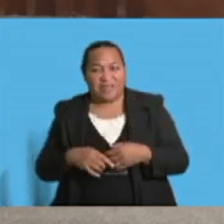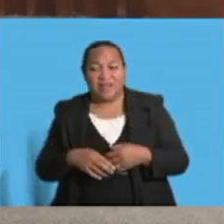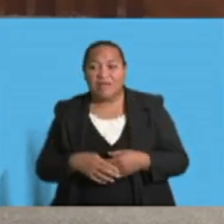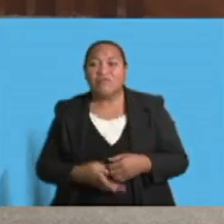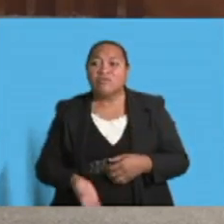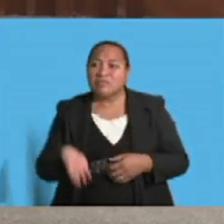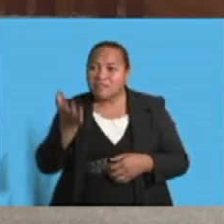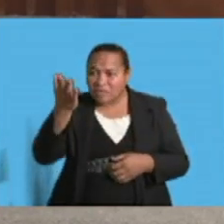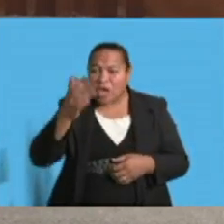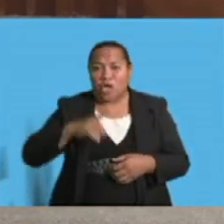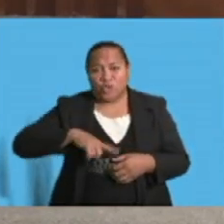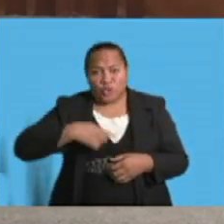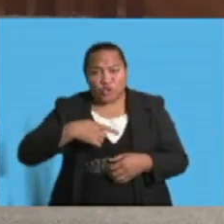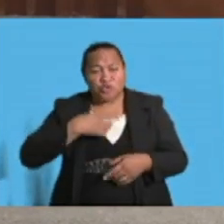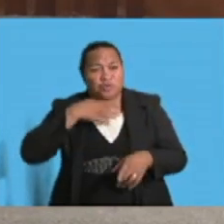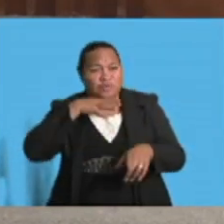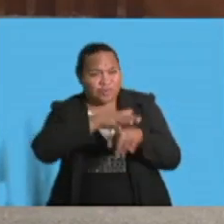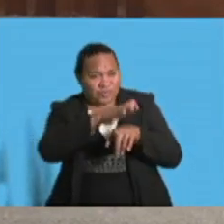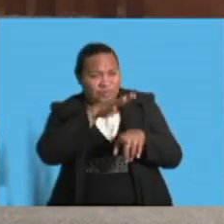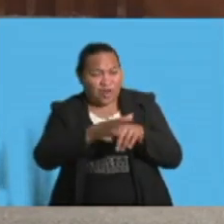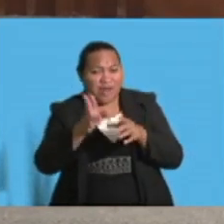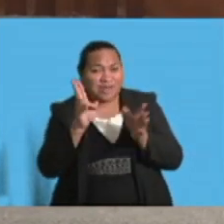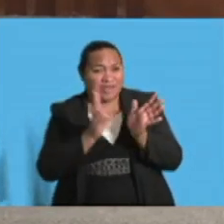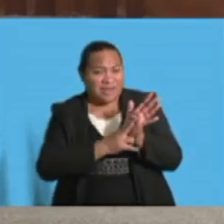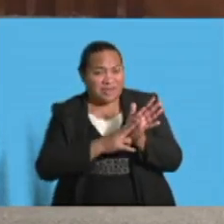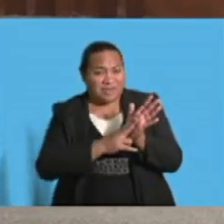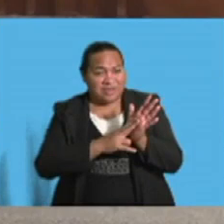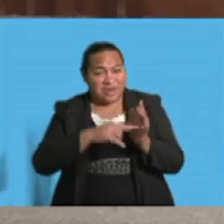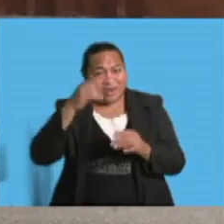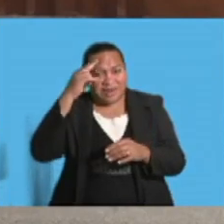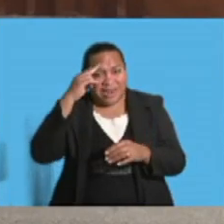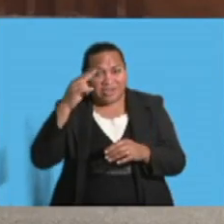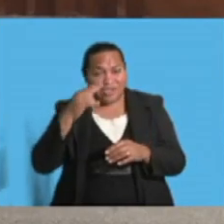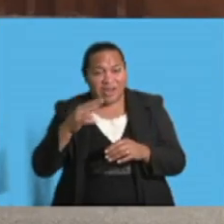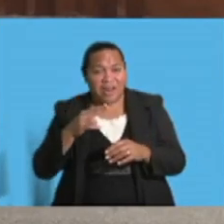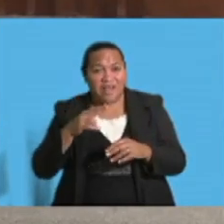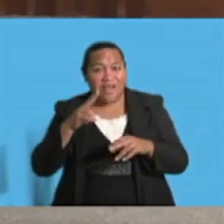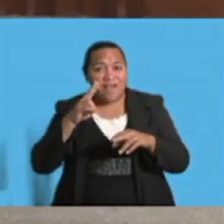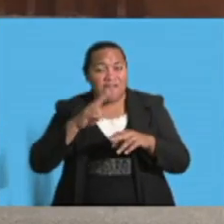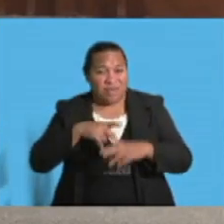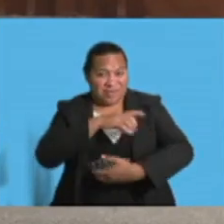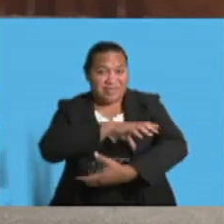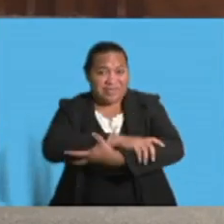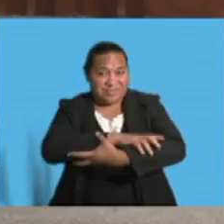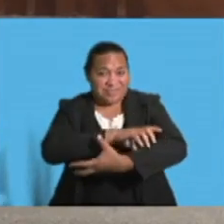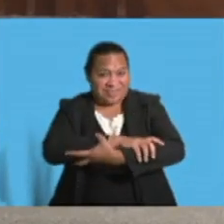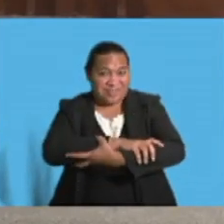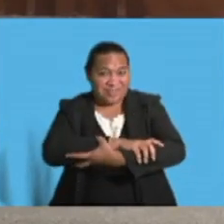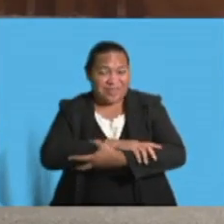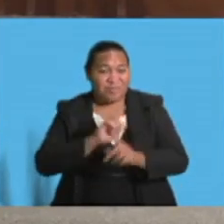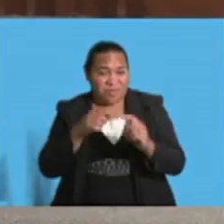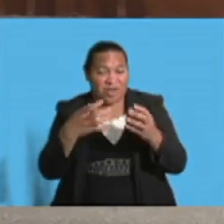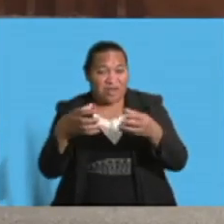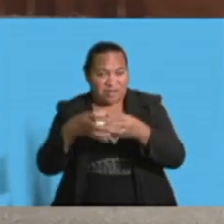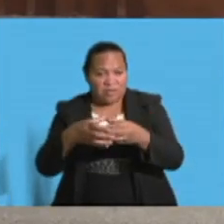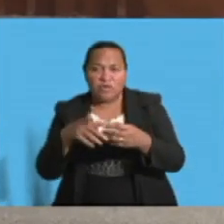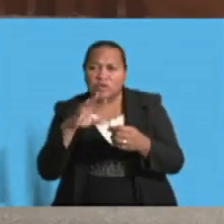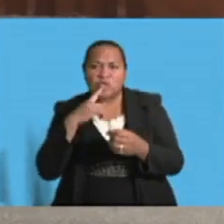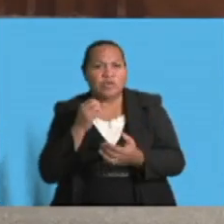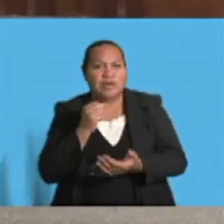keep accusing the National Federation Party of supporting that kind of view, I